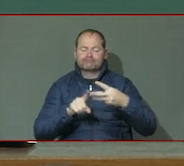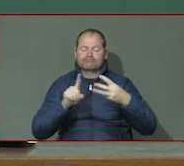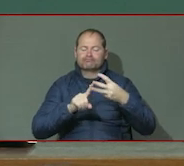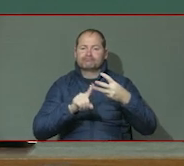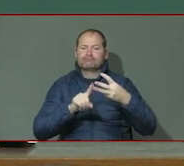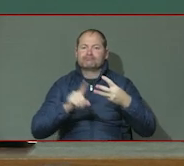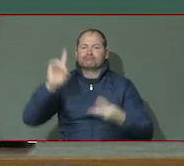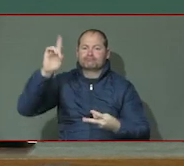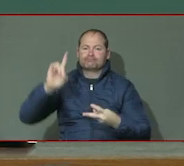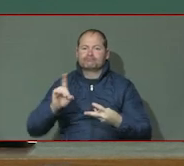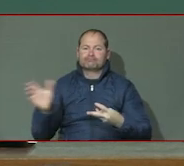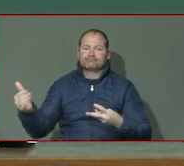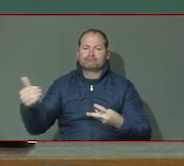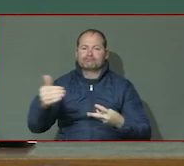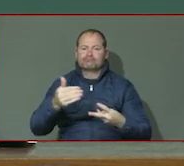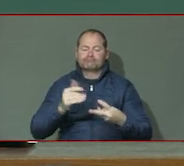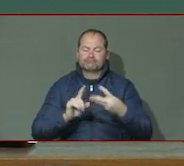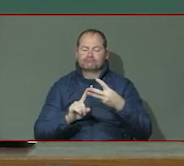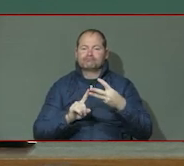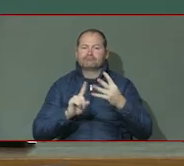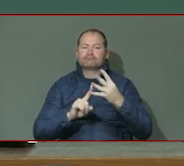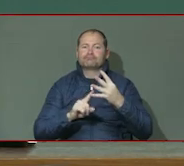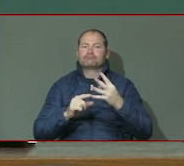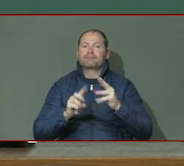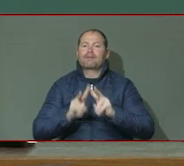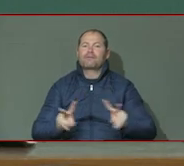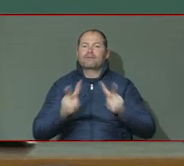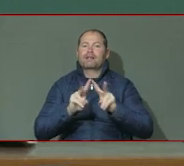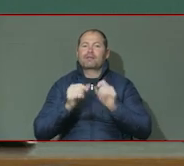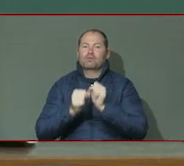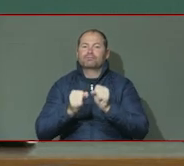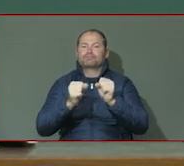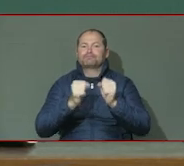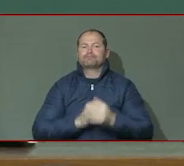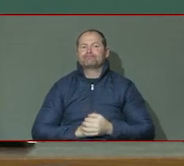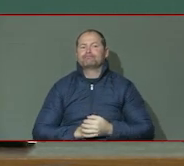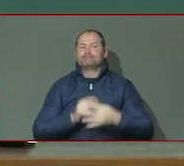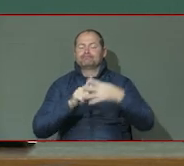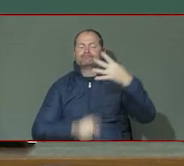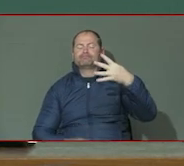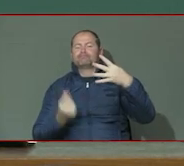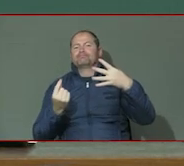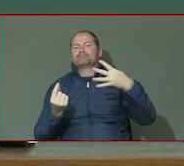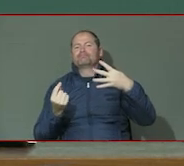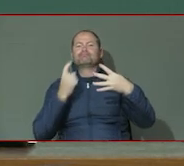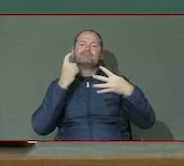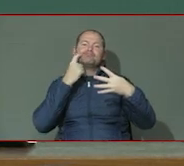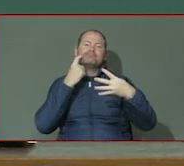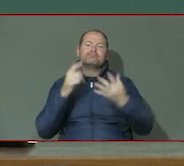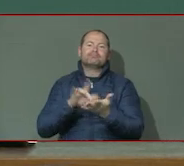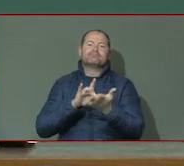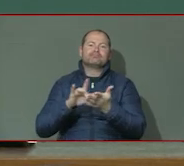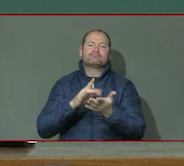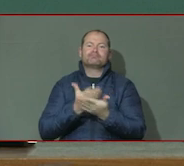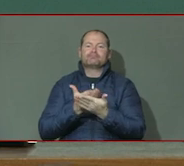accumulated depreciation, and carrying value. Always do that. It makes it so much easier. They say the cost price of the vehicle